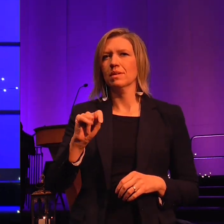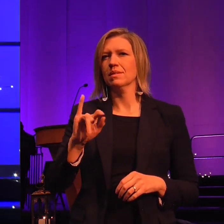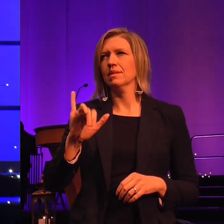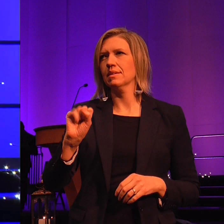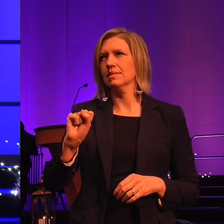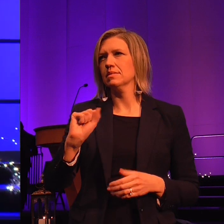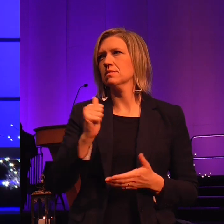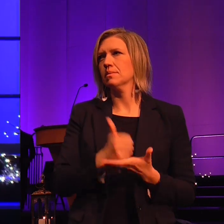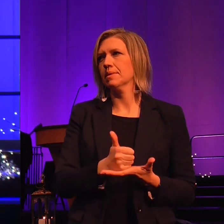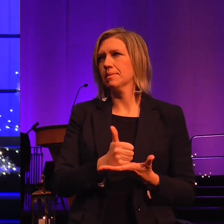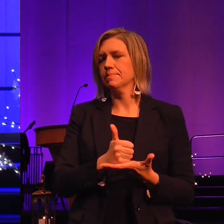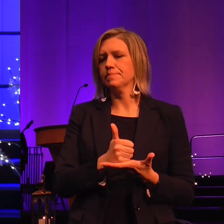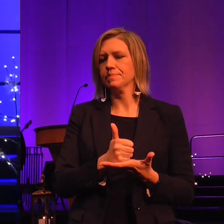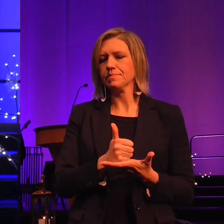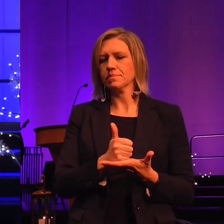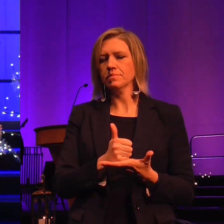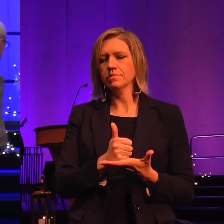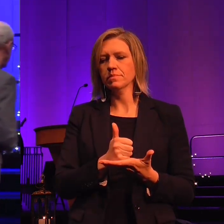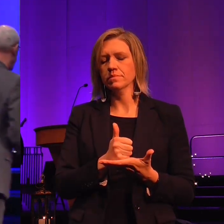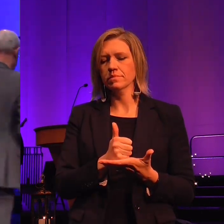Amen.